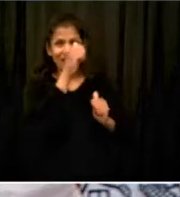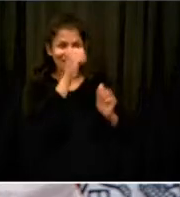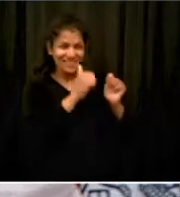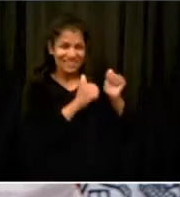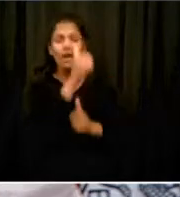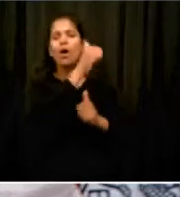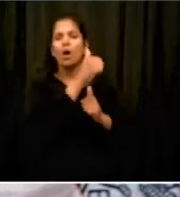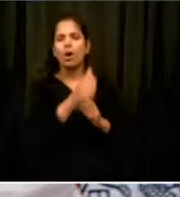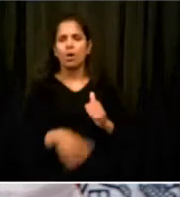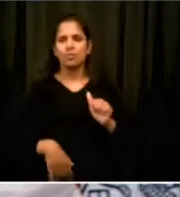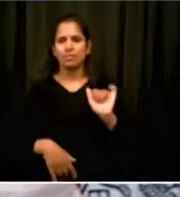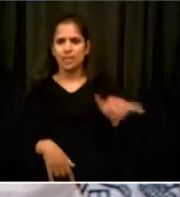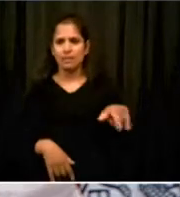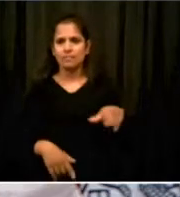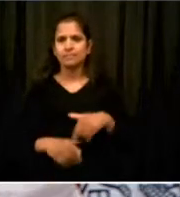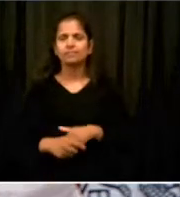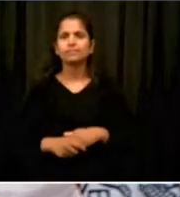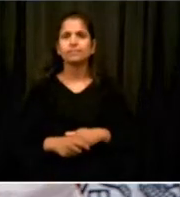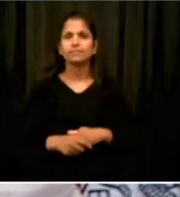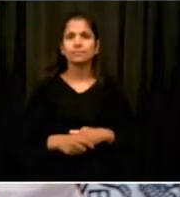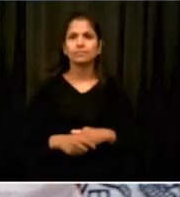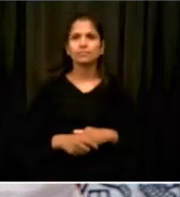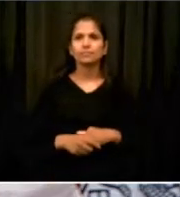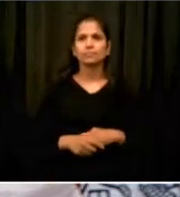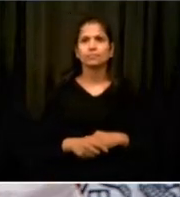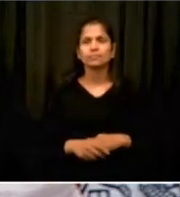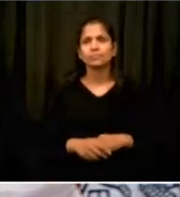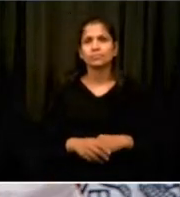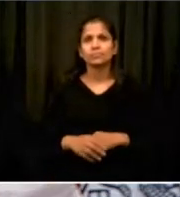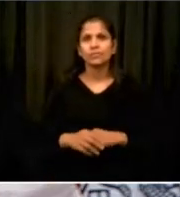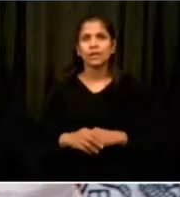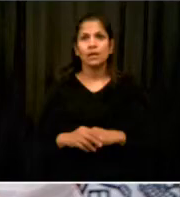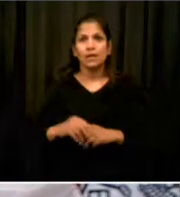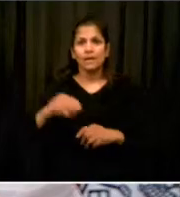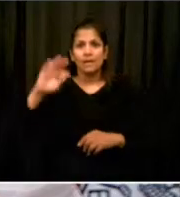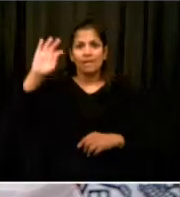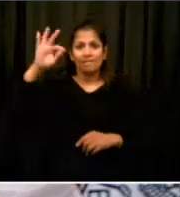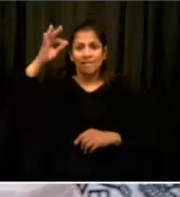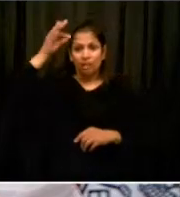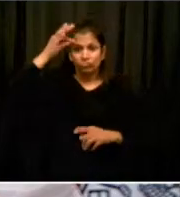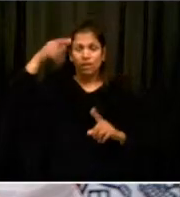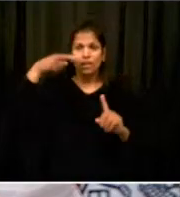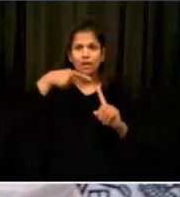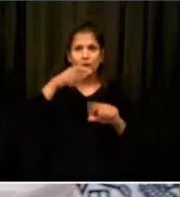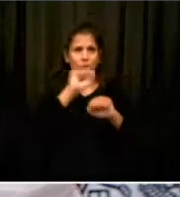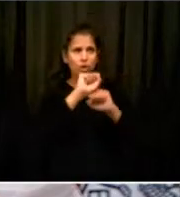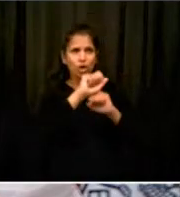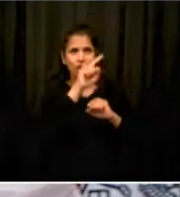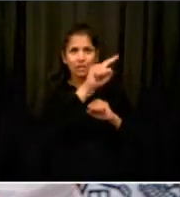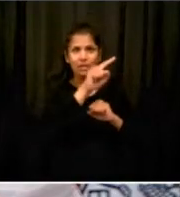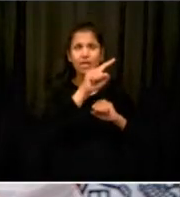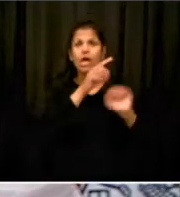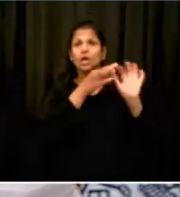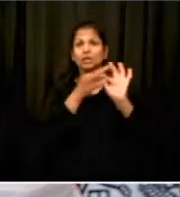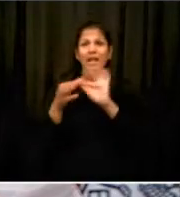to the census. And again, this is our Census Action Week. I need everyone to get involved in this.